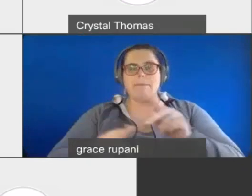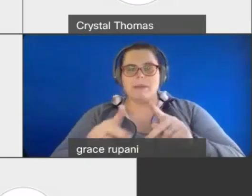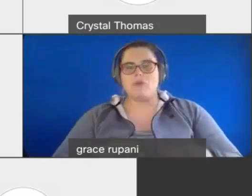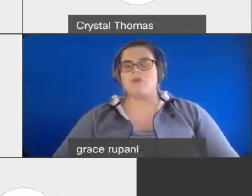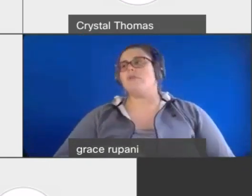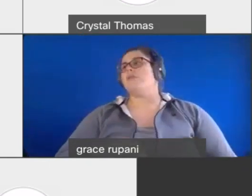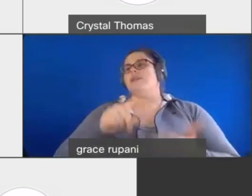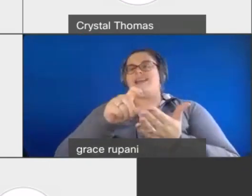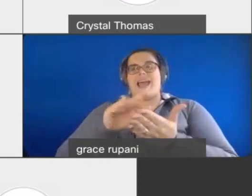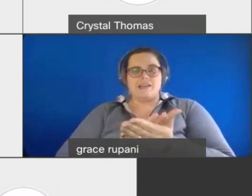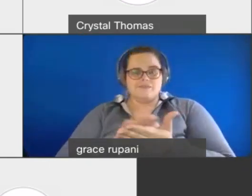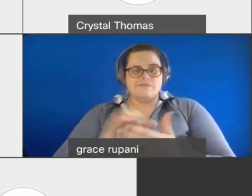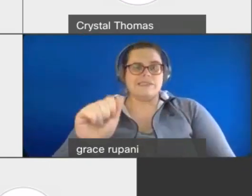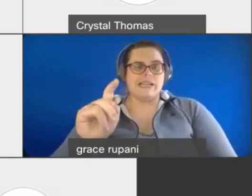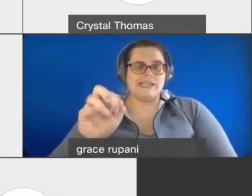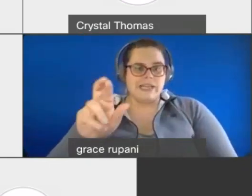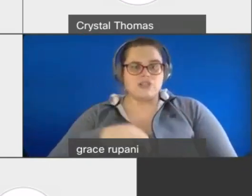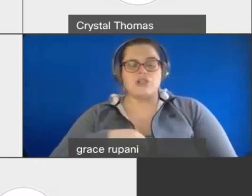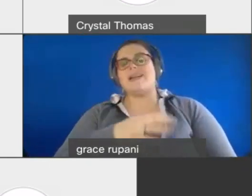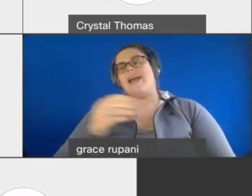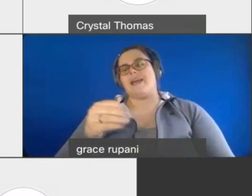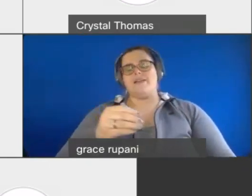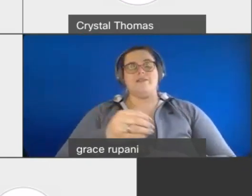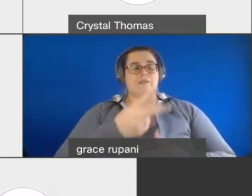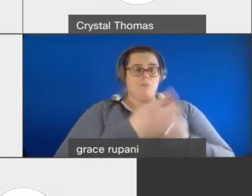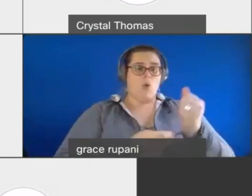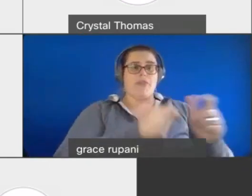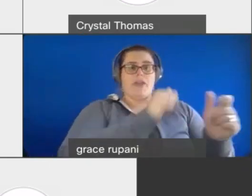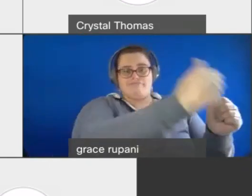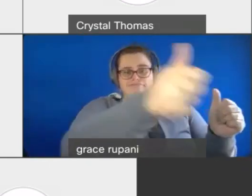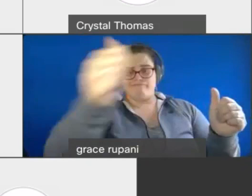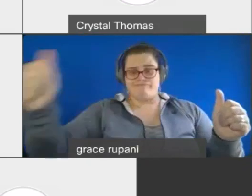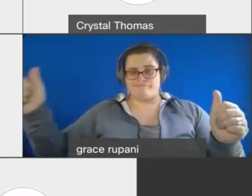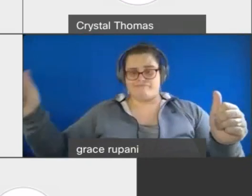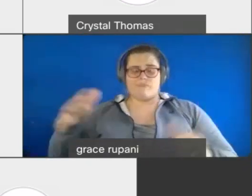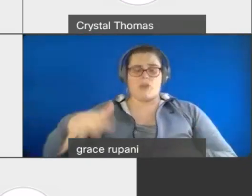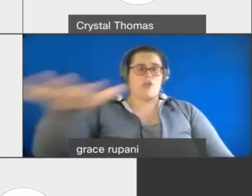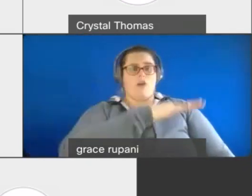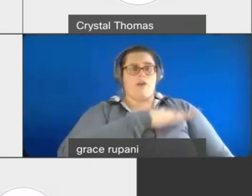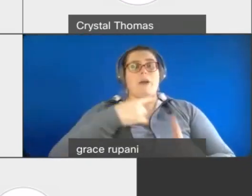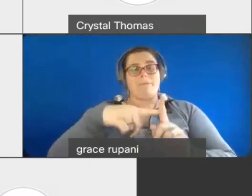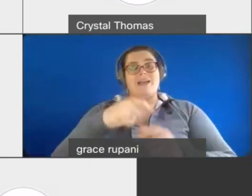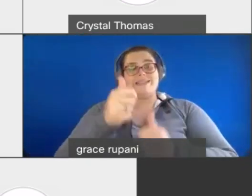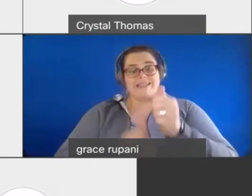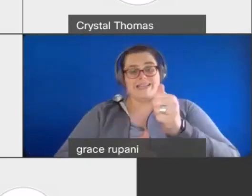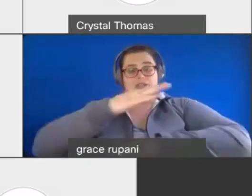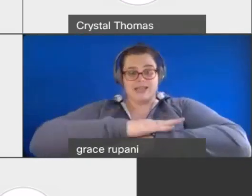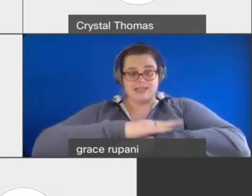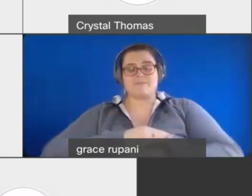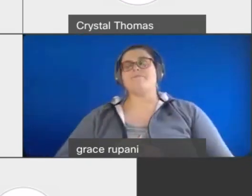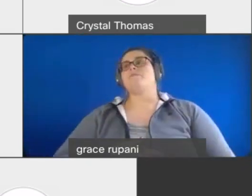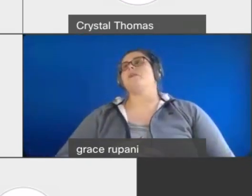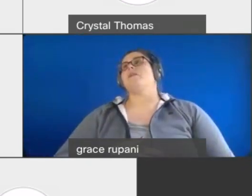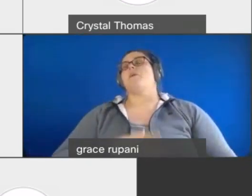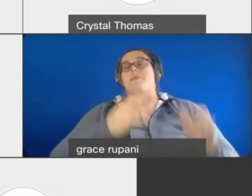center, as well as at each workstation. Individualized materials, which mean nothing is shared and they are